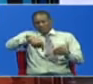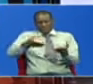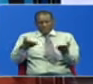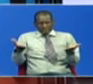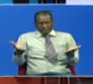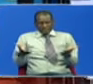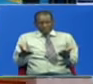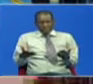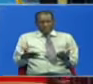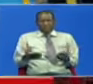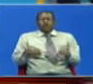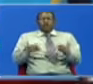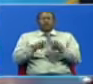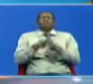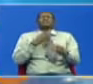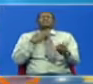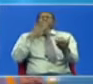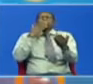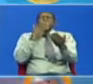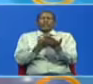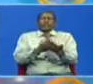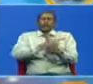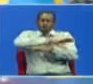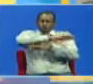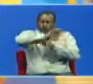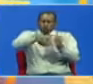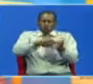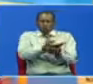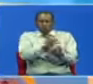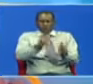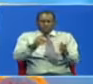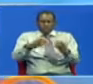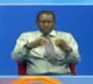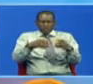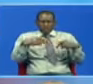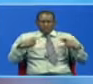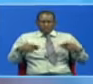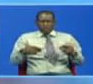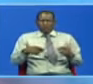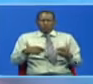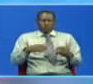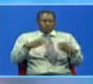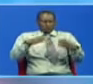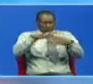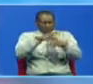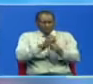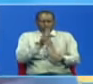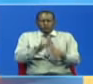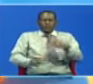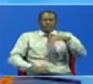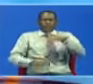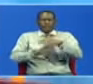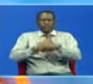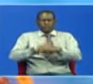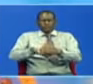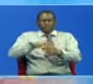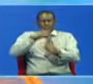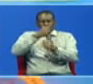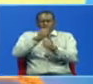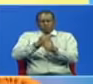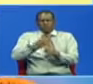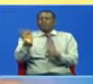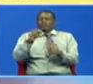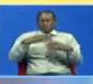generally thank all those well-wishers who have been supporting the efforts of the ministry and